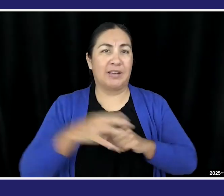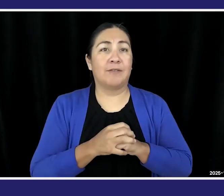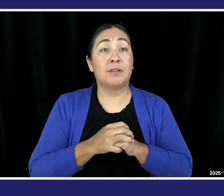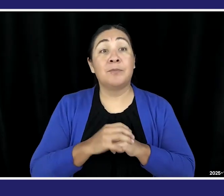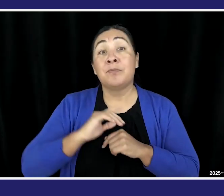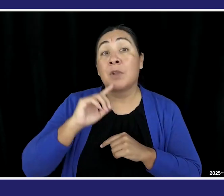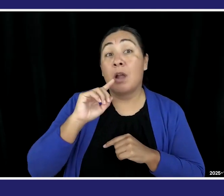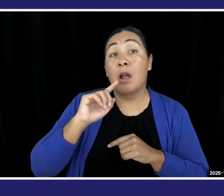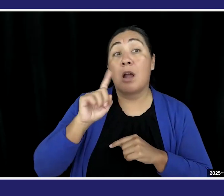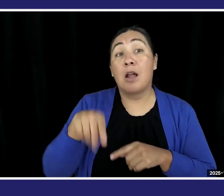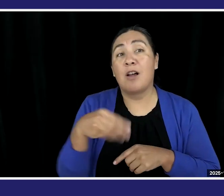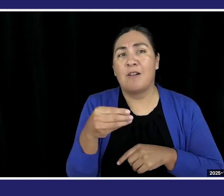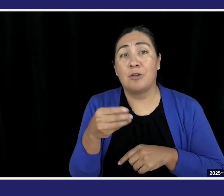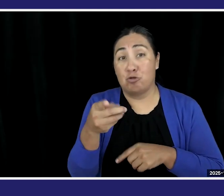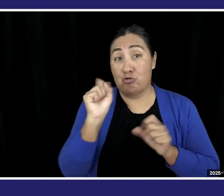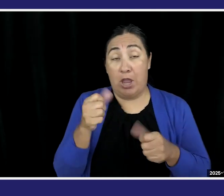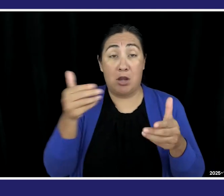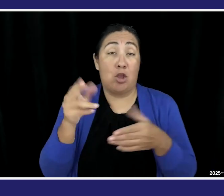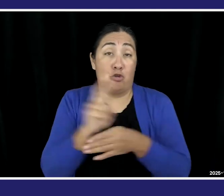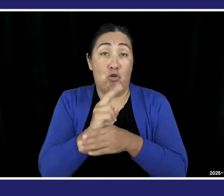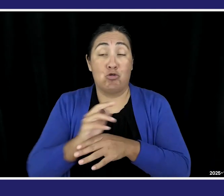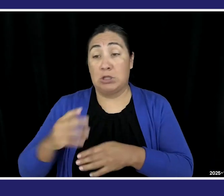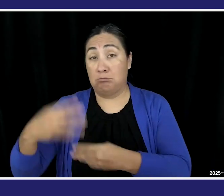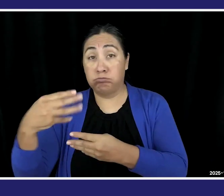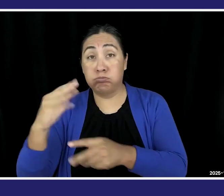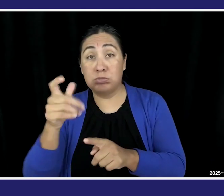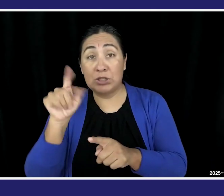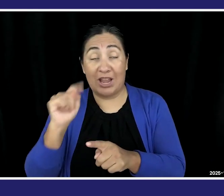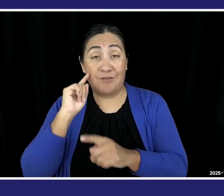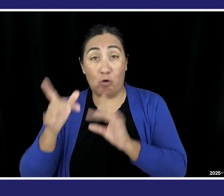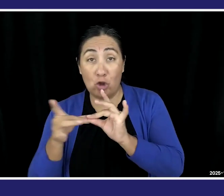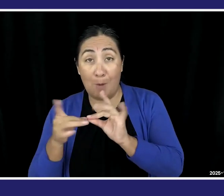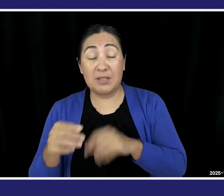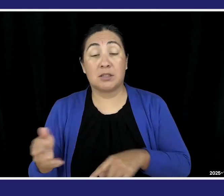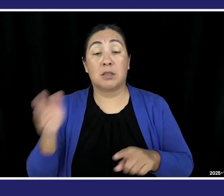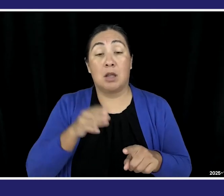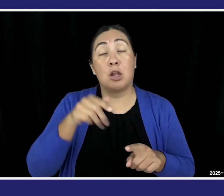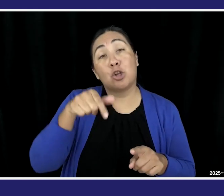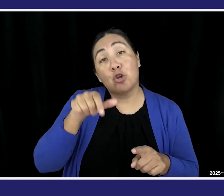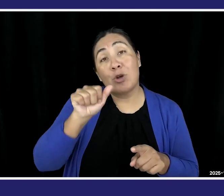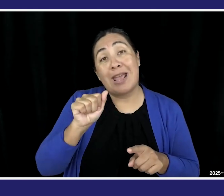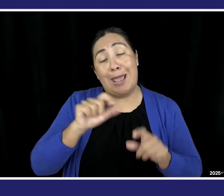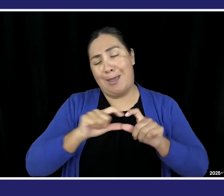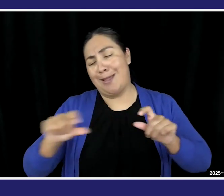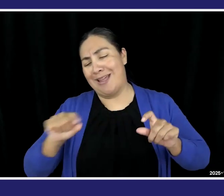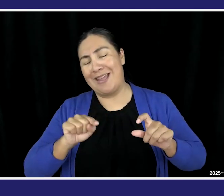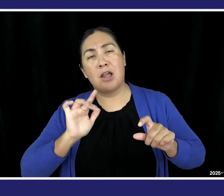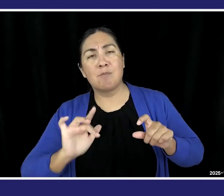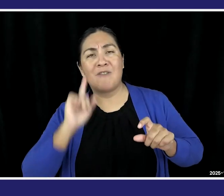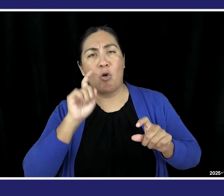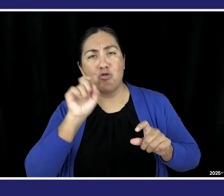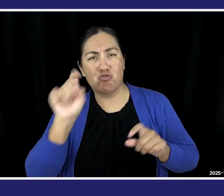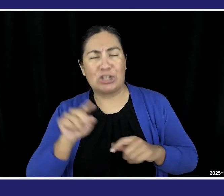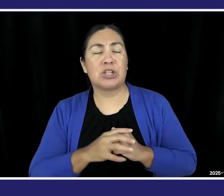are free to continue to use the chat for comments, the Q&A for questions. There is